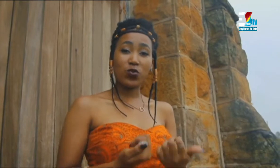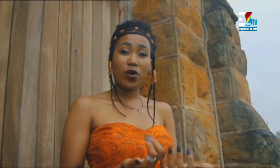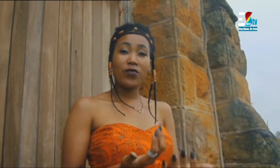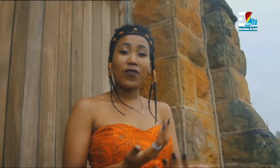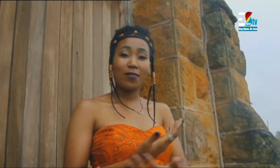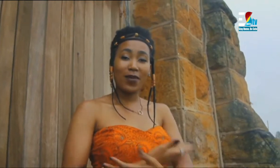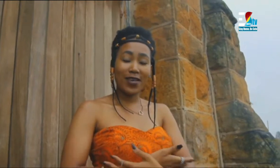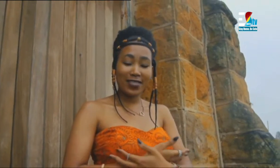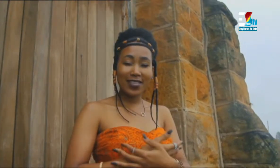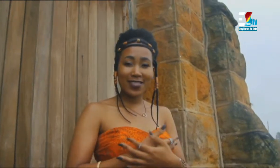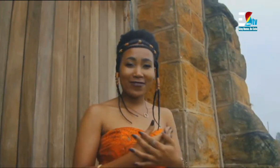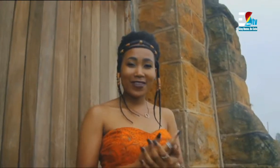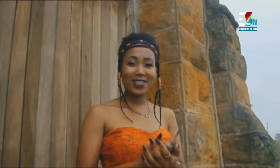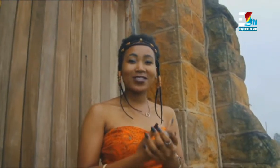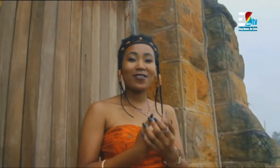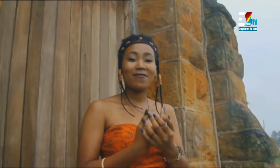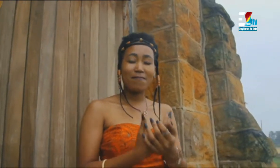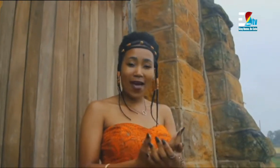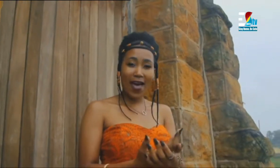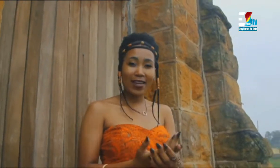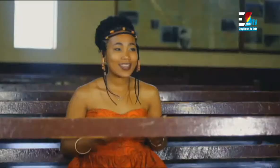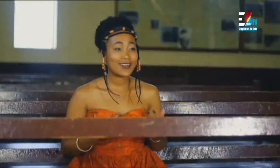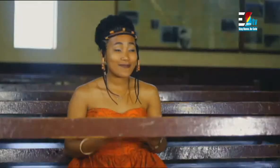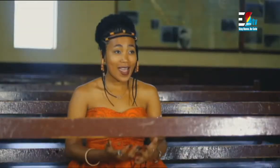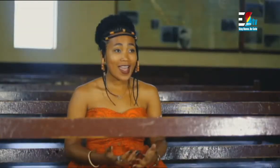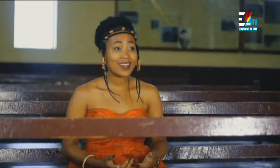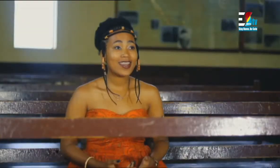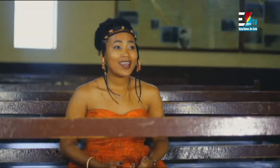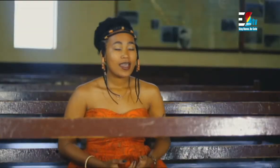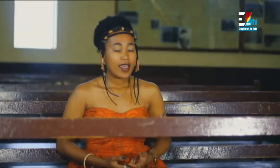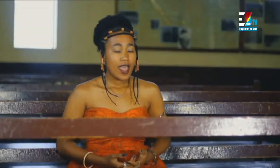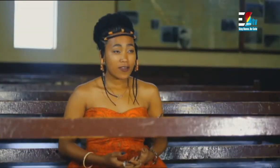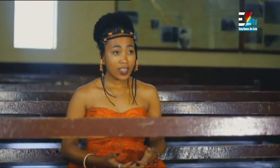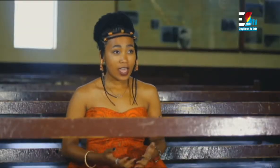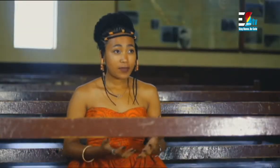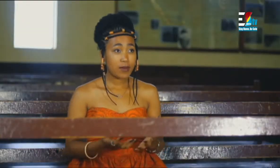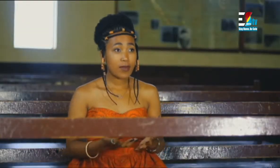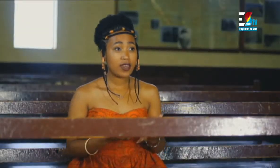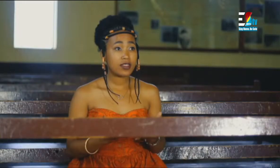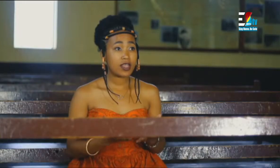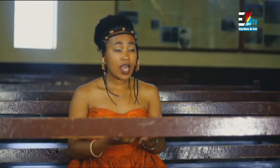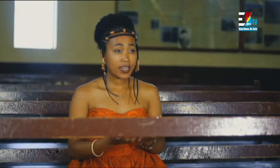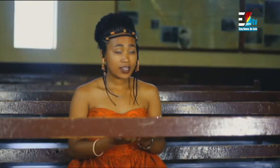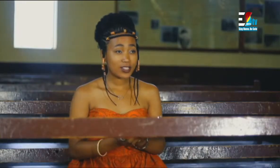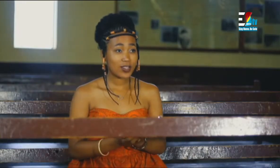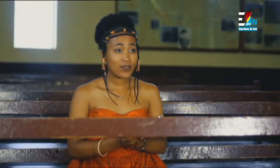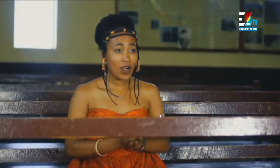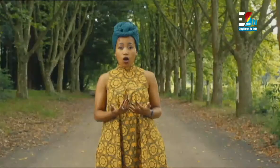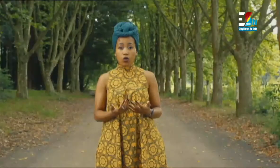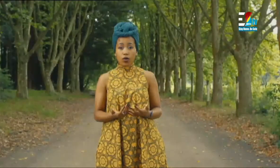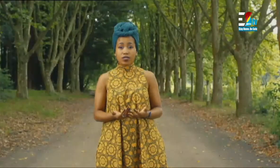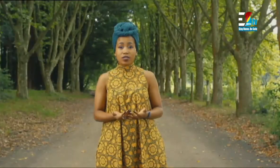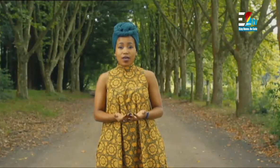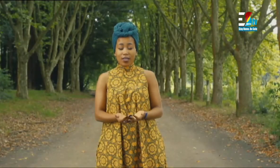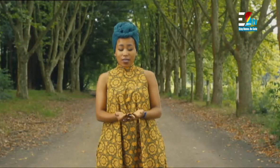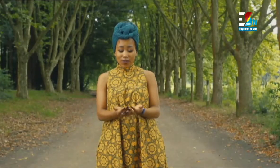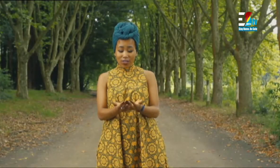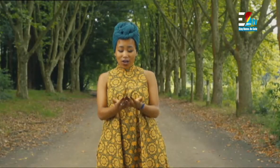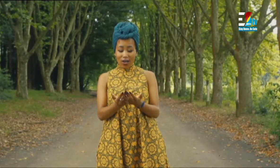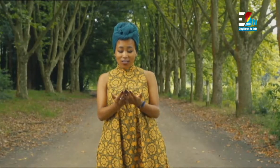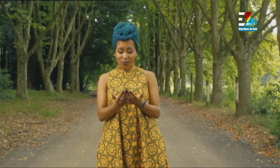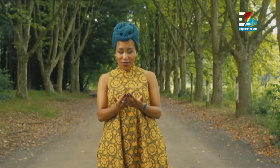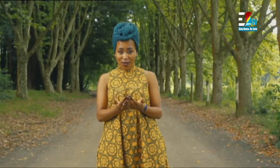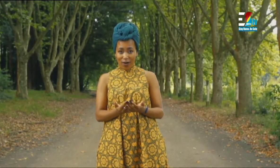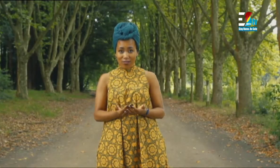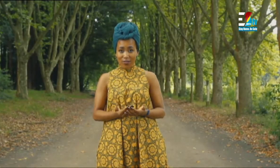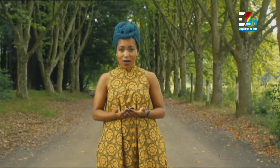flesh, and his word found place in the flesh of man. And man, having had been made in the likeness of God, was given